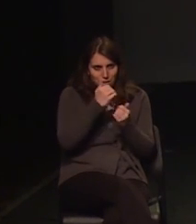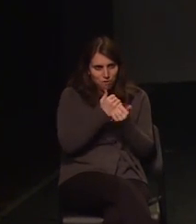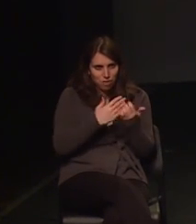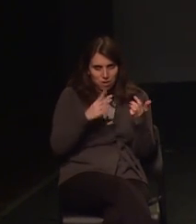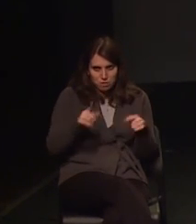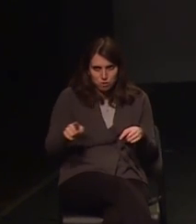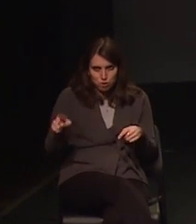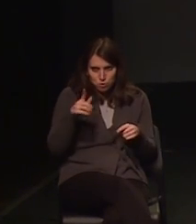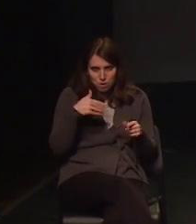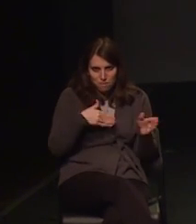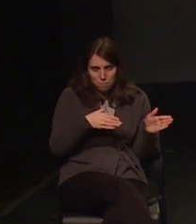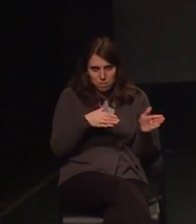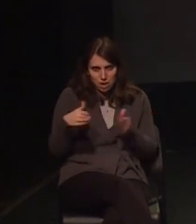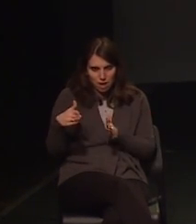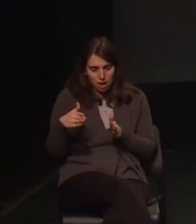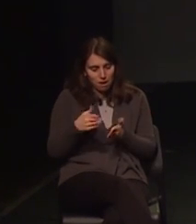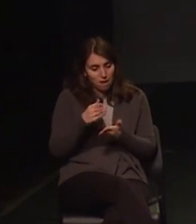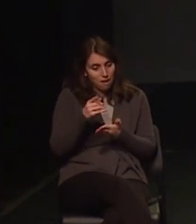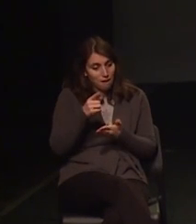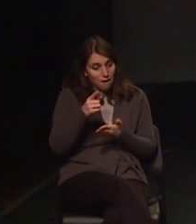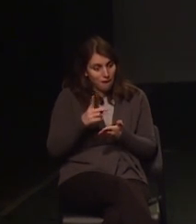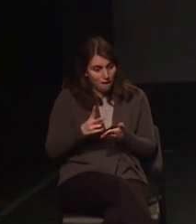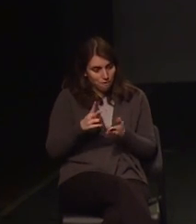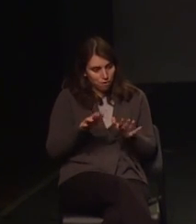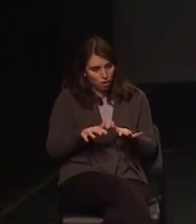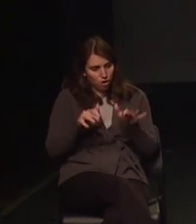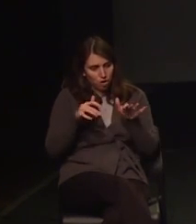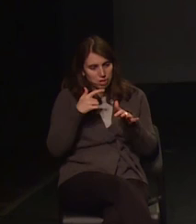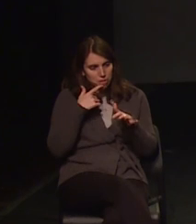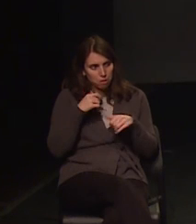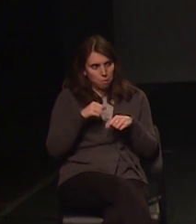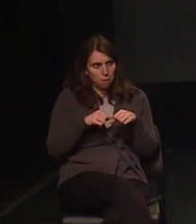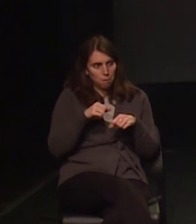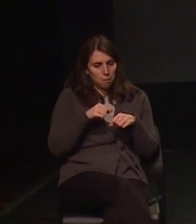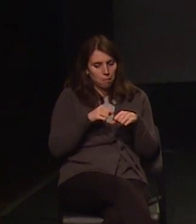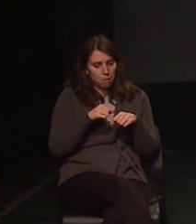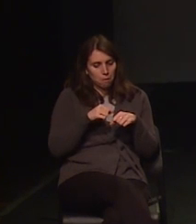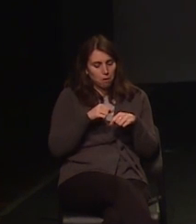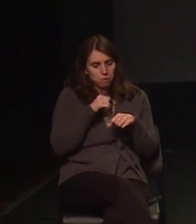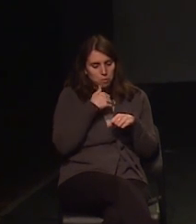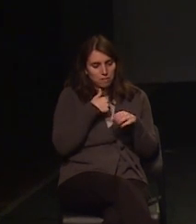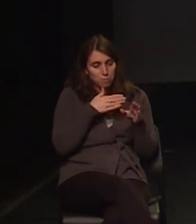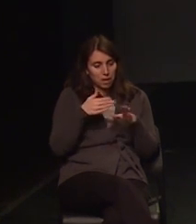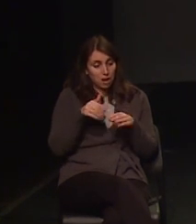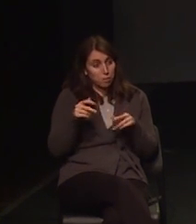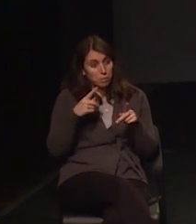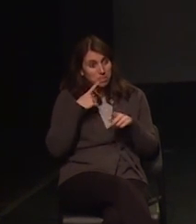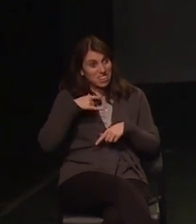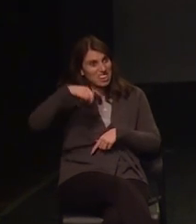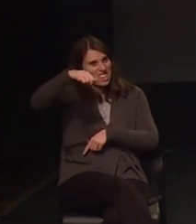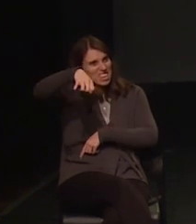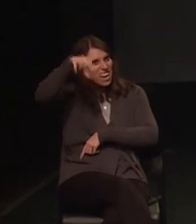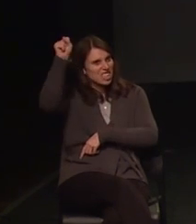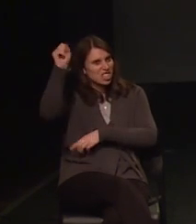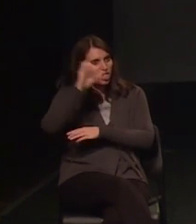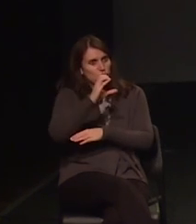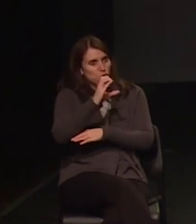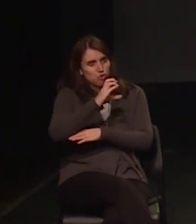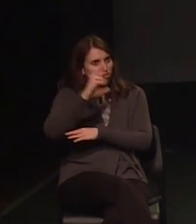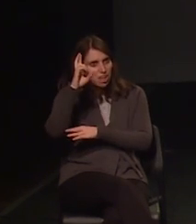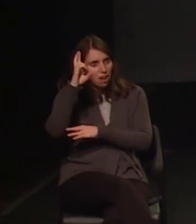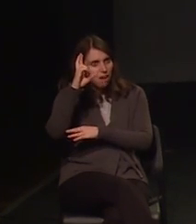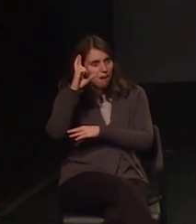And half the audience sort of went, uh-oh, I really don't have a plan. And others said, yes, Costa Rica, and whatever it